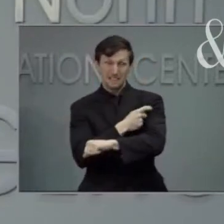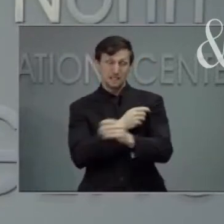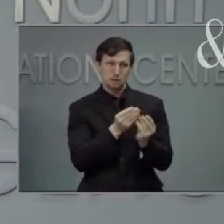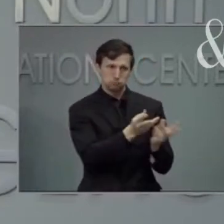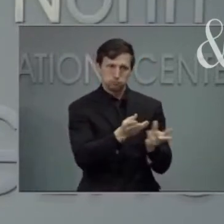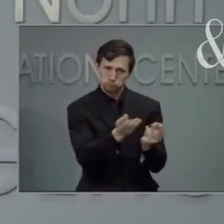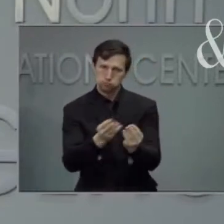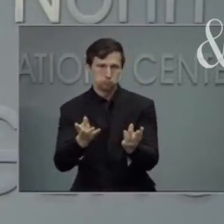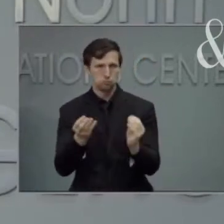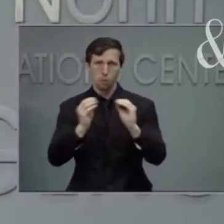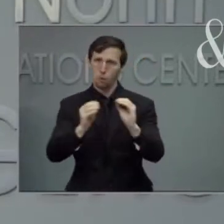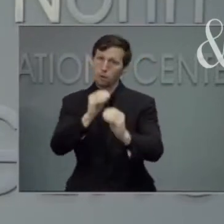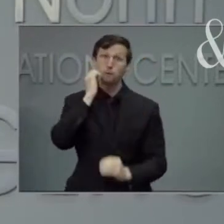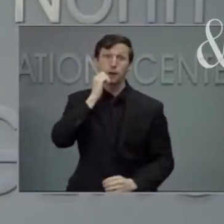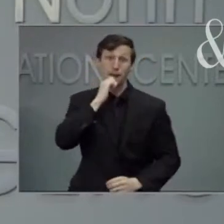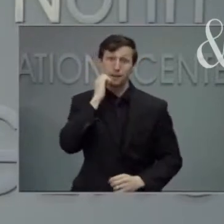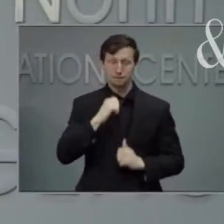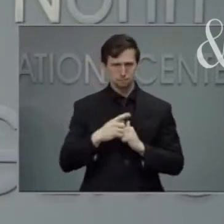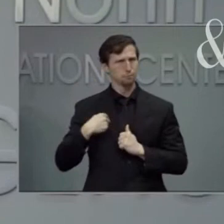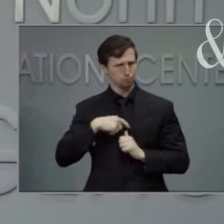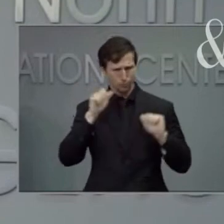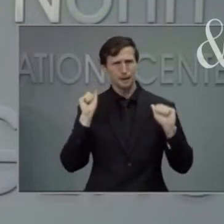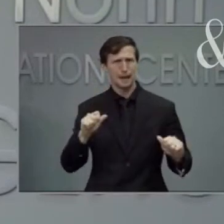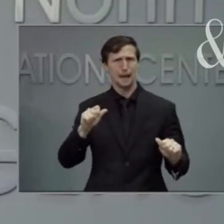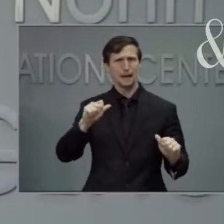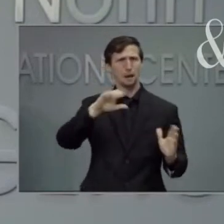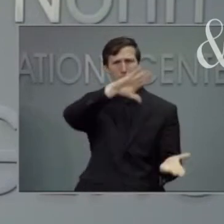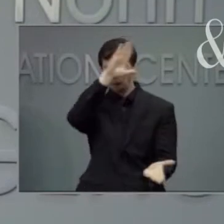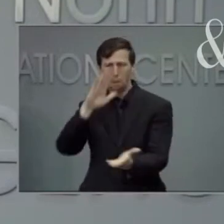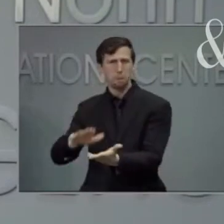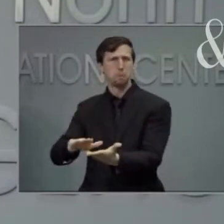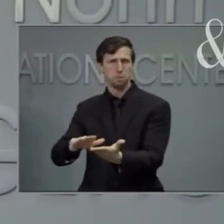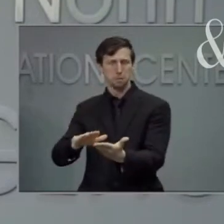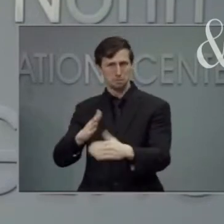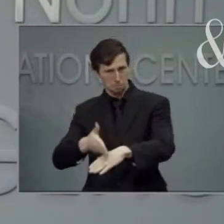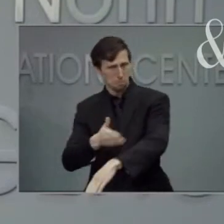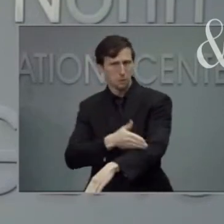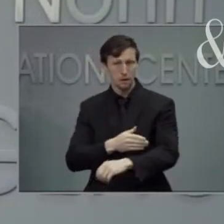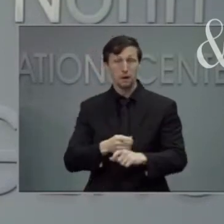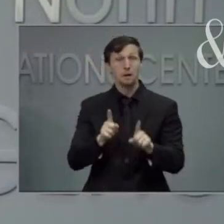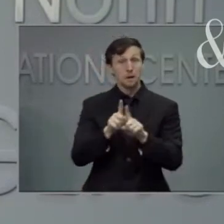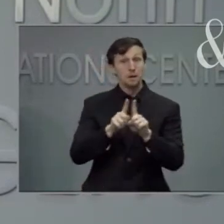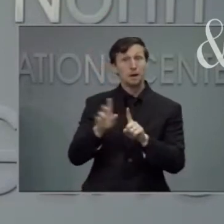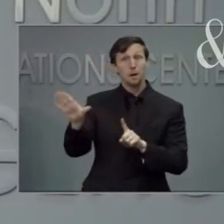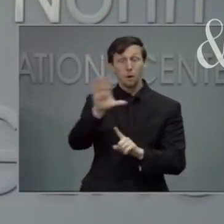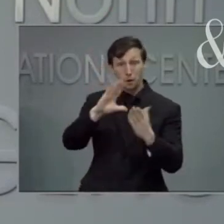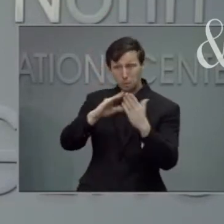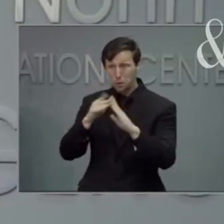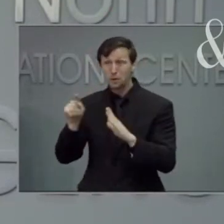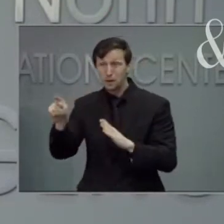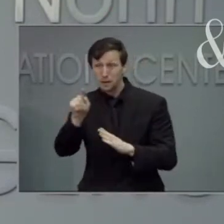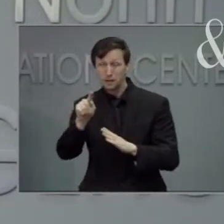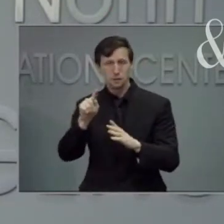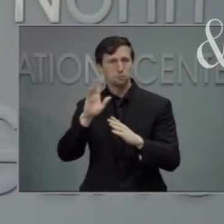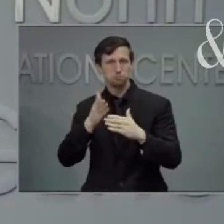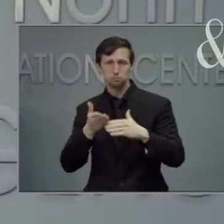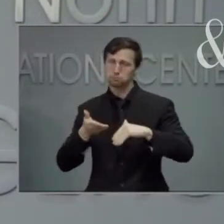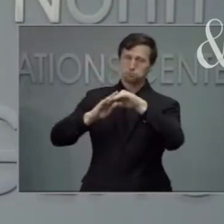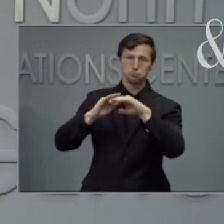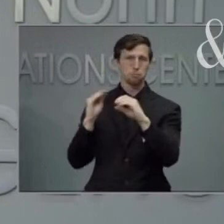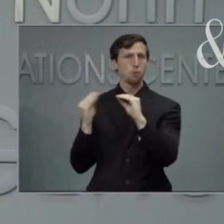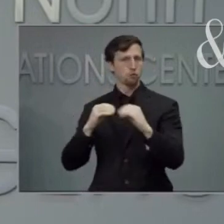the corner on this pandemic, and our communities can be even stronger than before. But for that to happen the way we